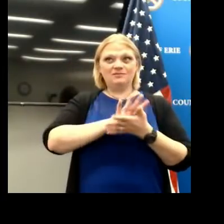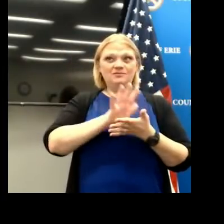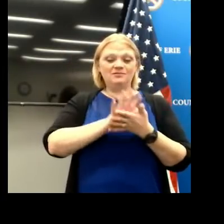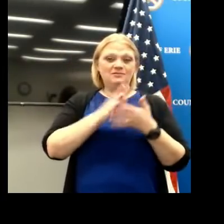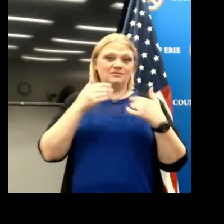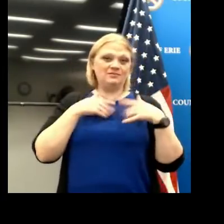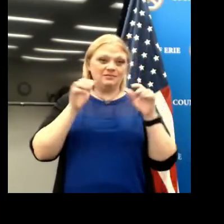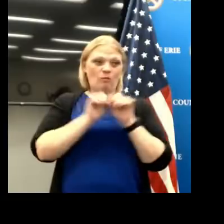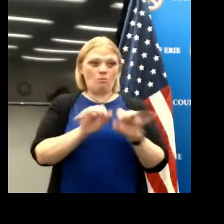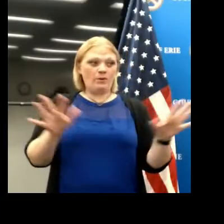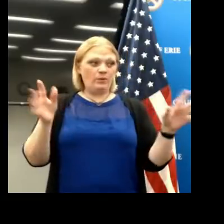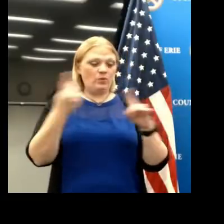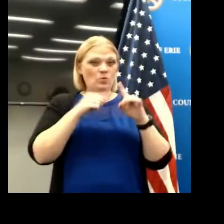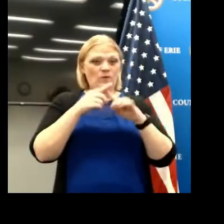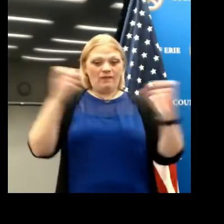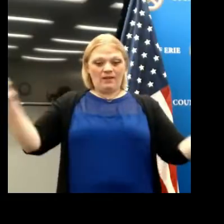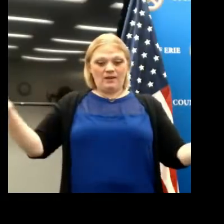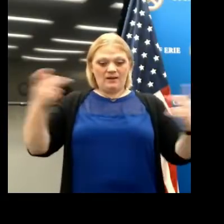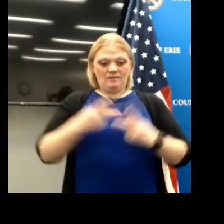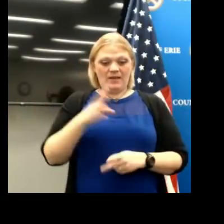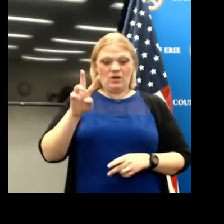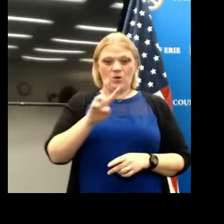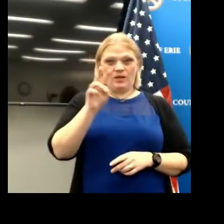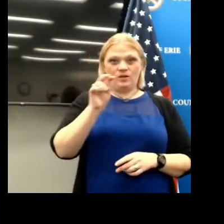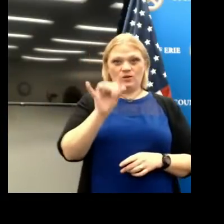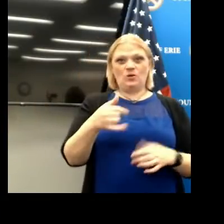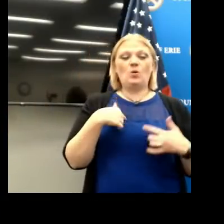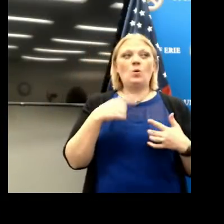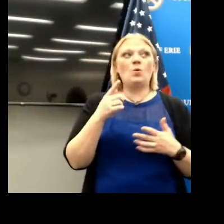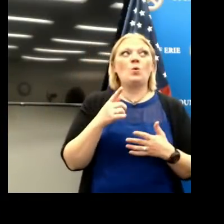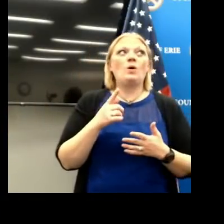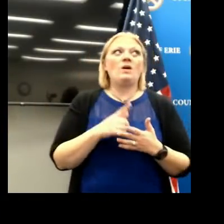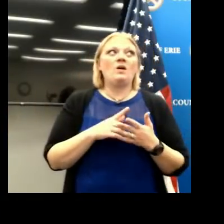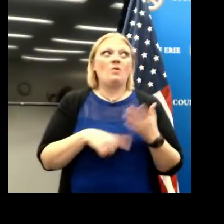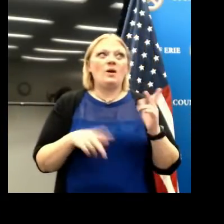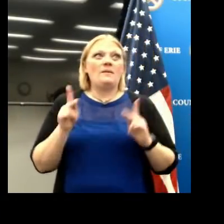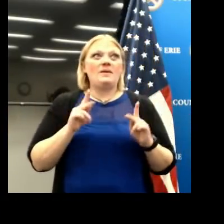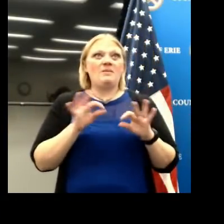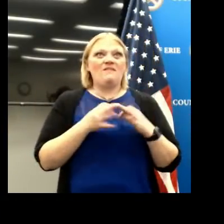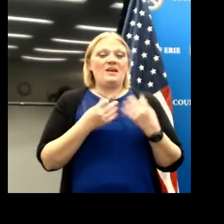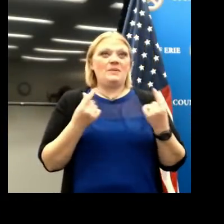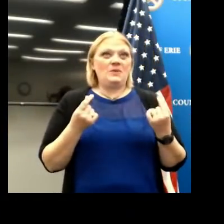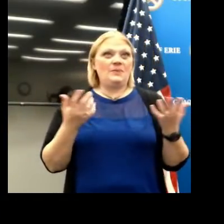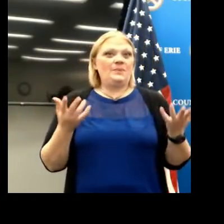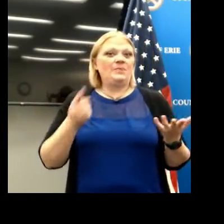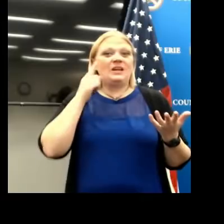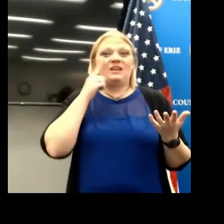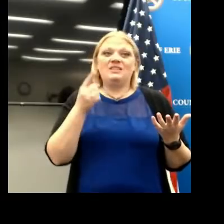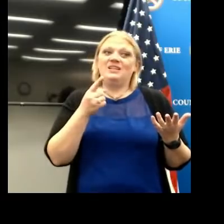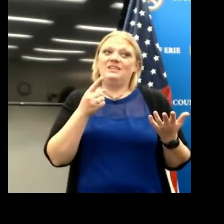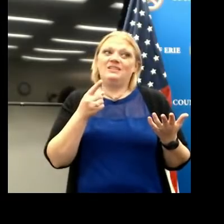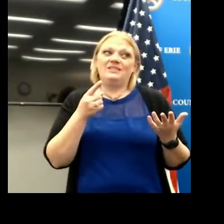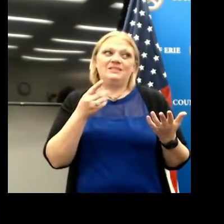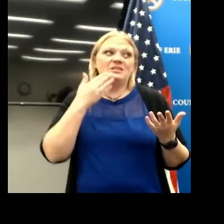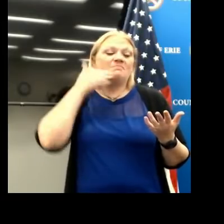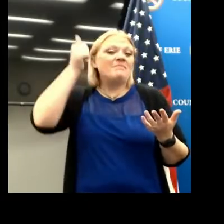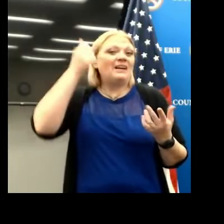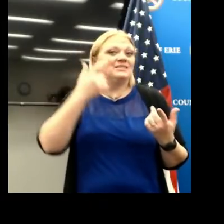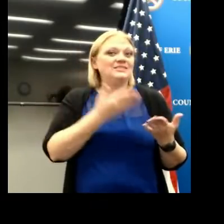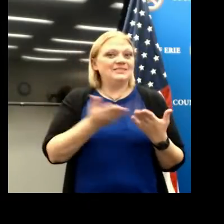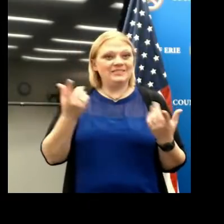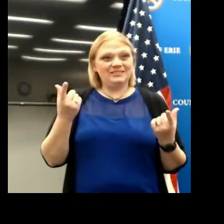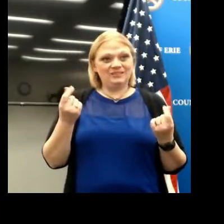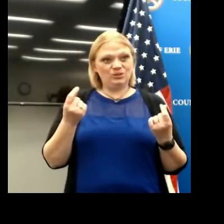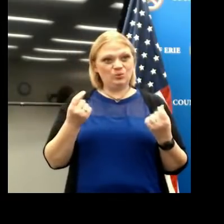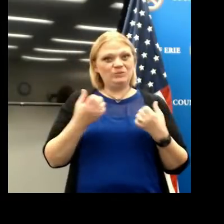outbreaks. When they all come back to Western New York, what should families do? Well, I think the most prudent thing to do is,